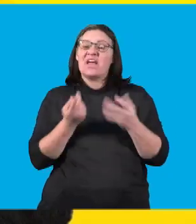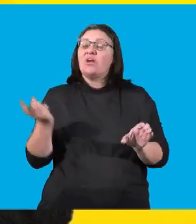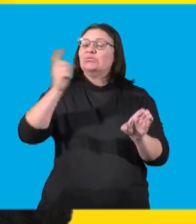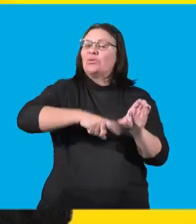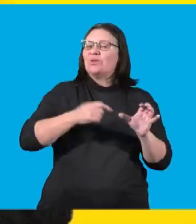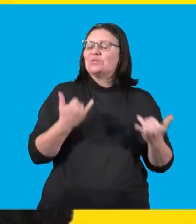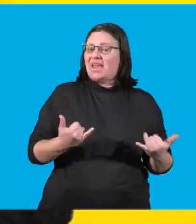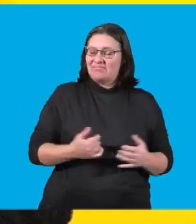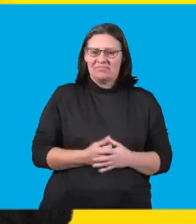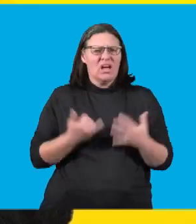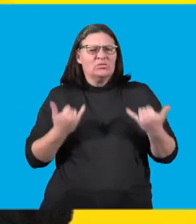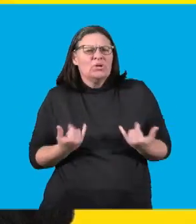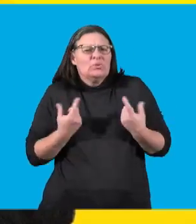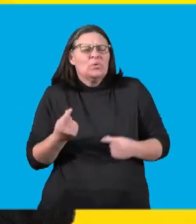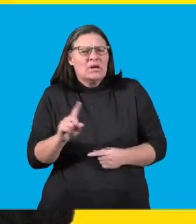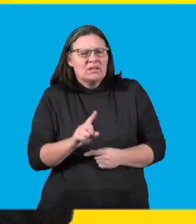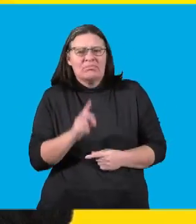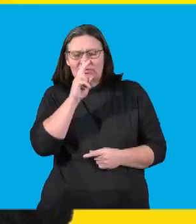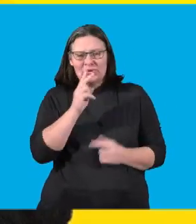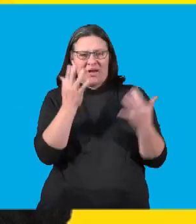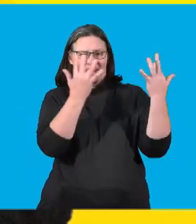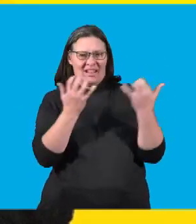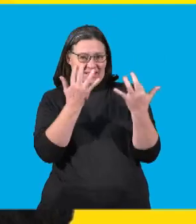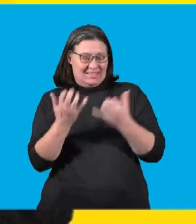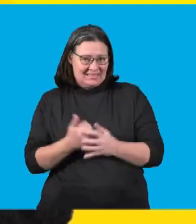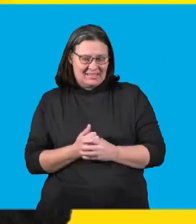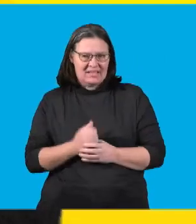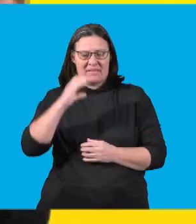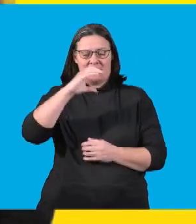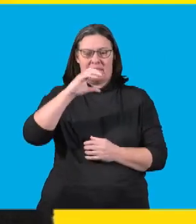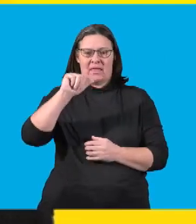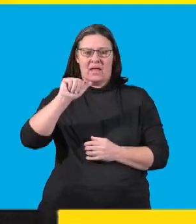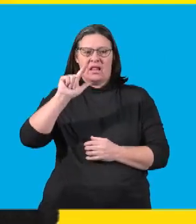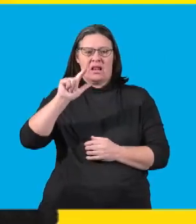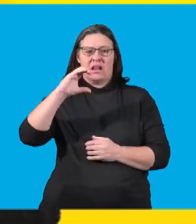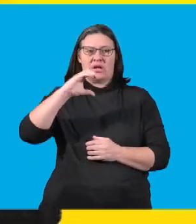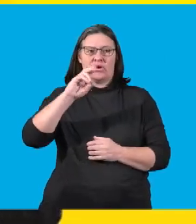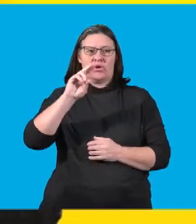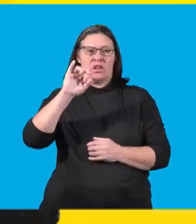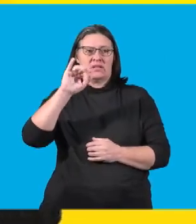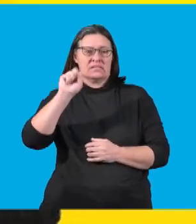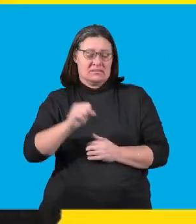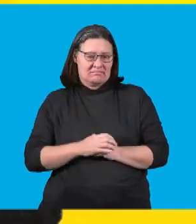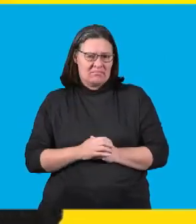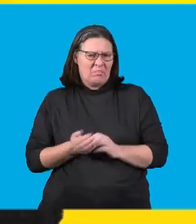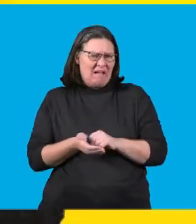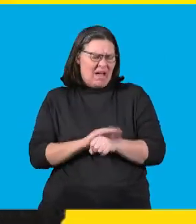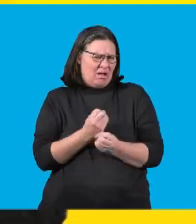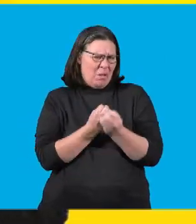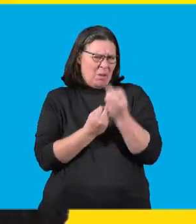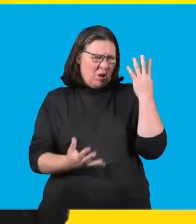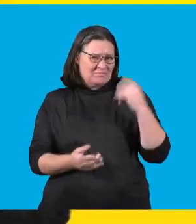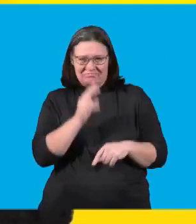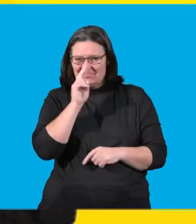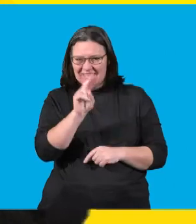everyone. Thank you so much for joining me today. Today we're going to be looking at calculus. And you know, calculus is such a big topic. There's so much to cover. So let's